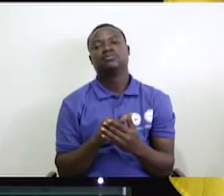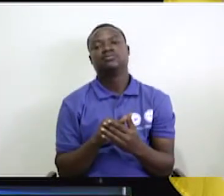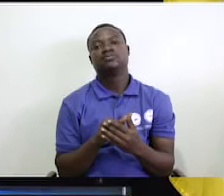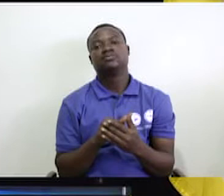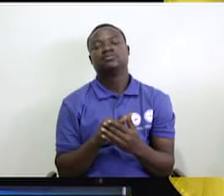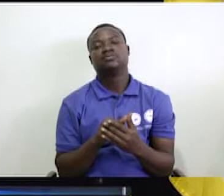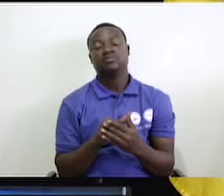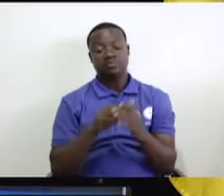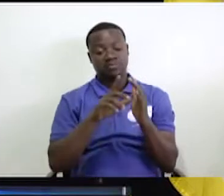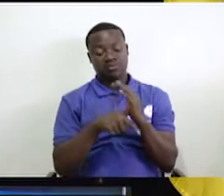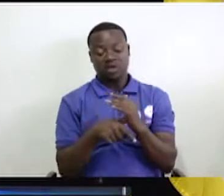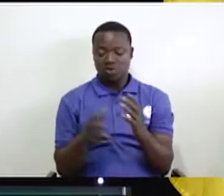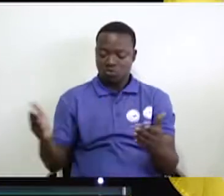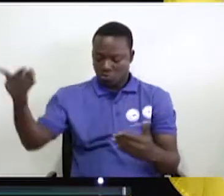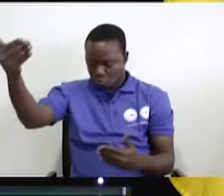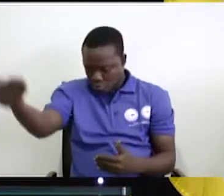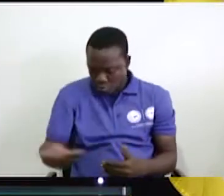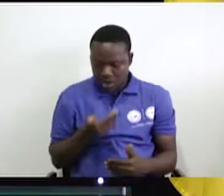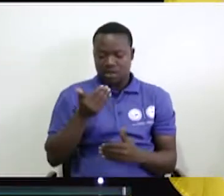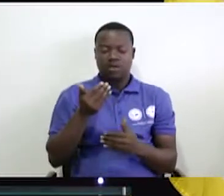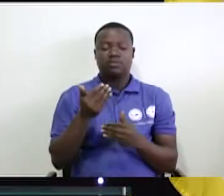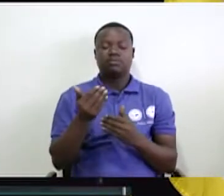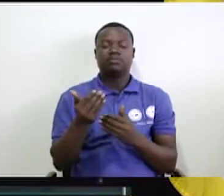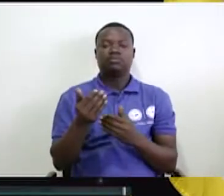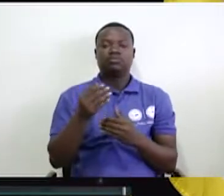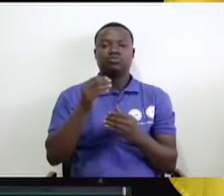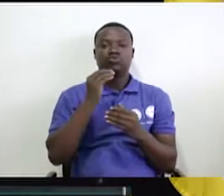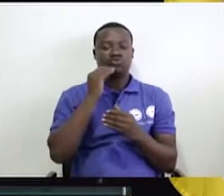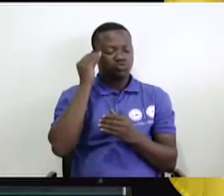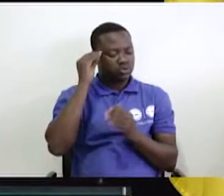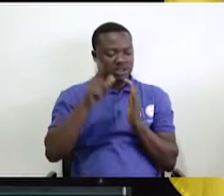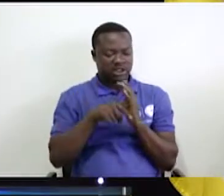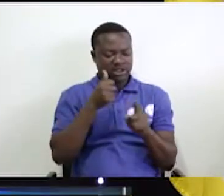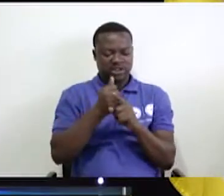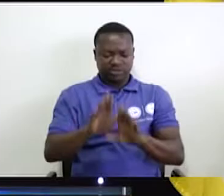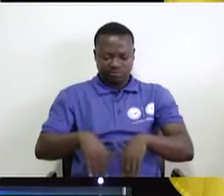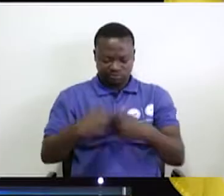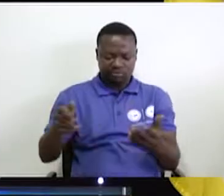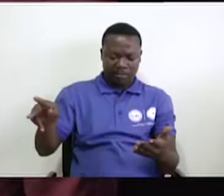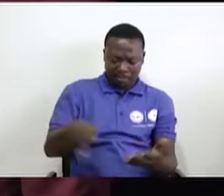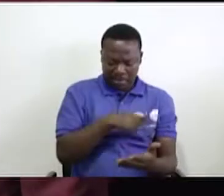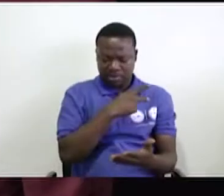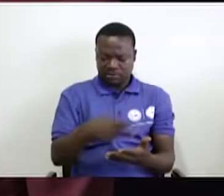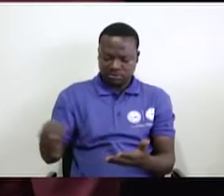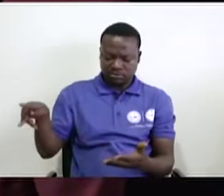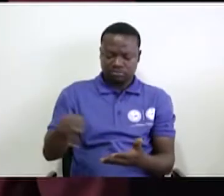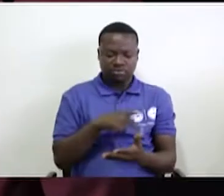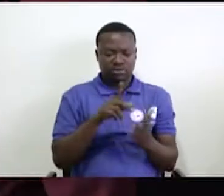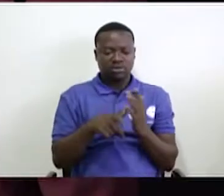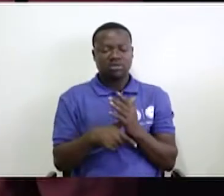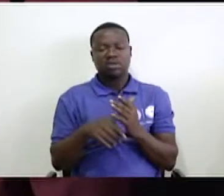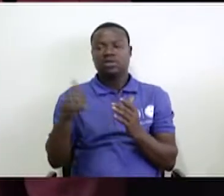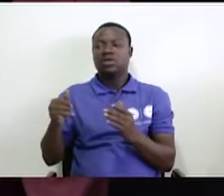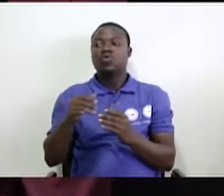Now welcome him back. Threw a party for him. The older son was not